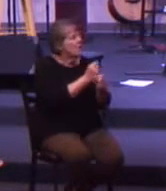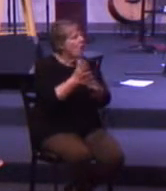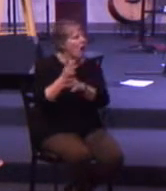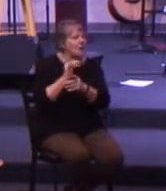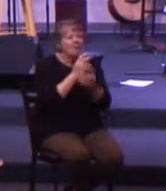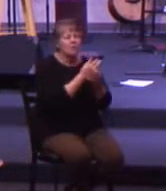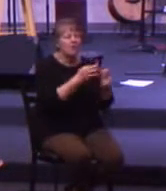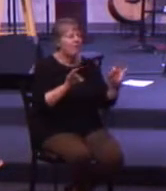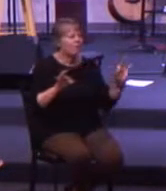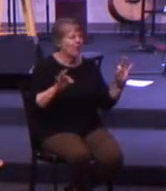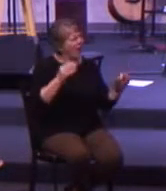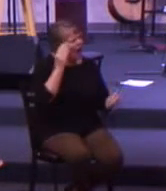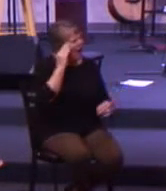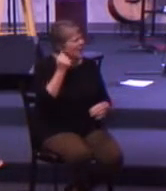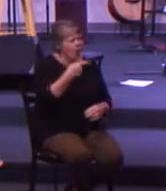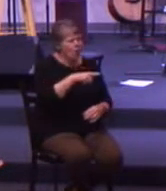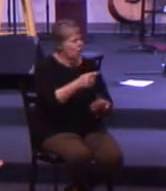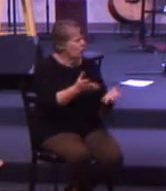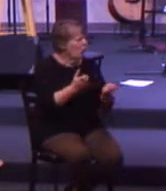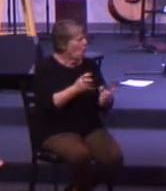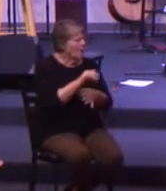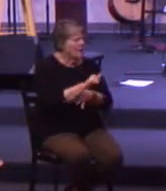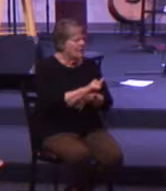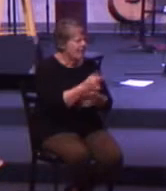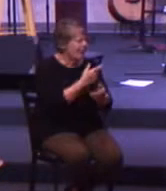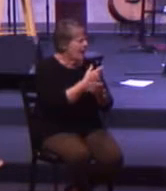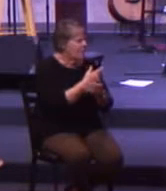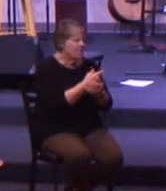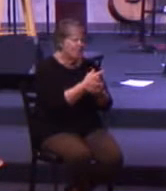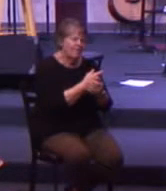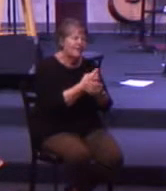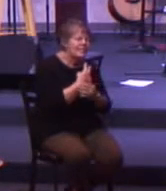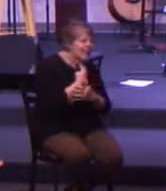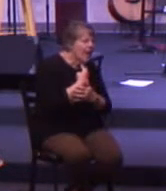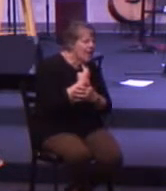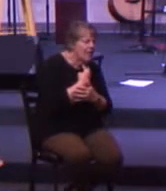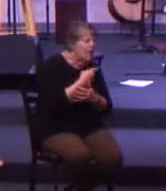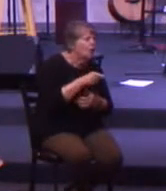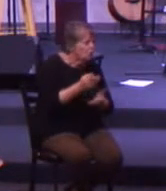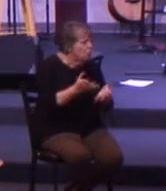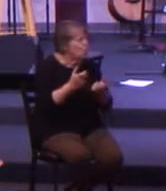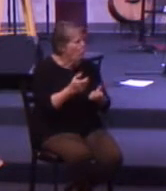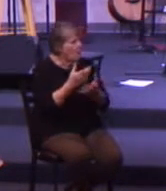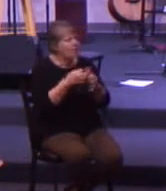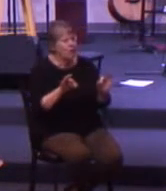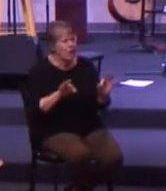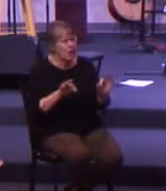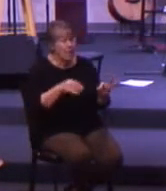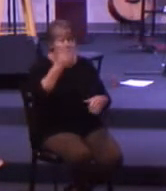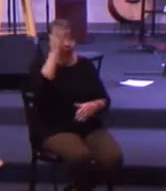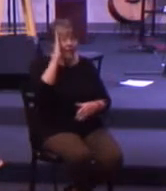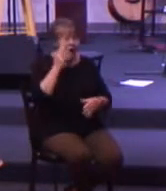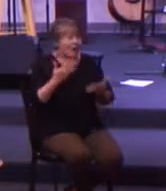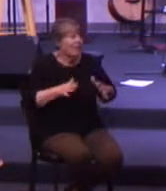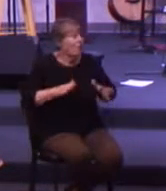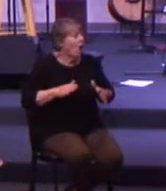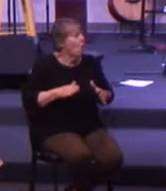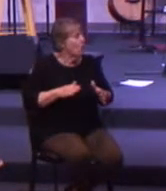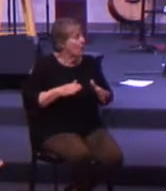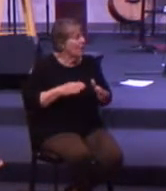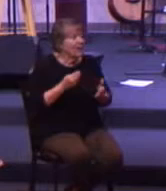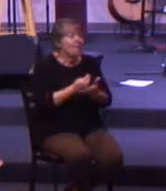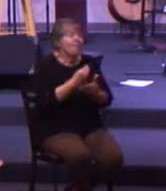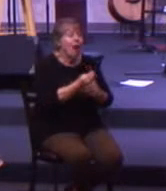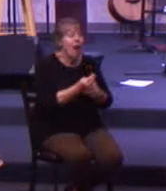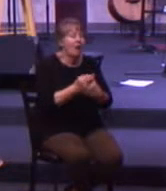you want to stay, because I know that you were created by a God who desires freedom, and that God has already purchased your freedom by coming to earth in the person